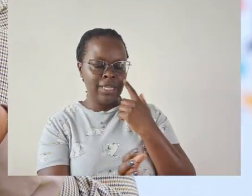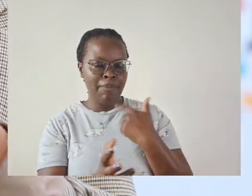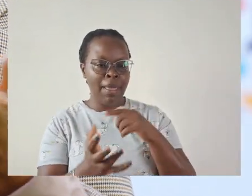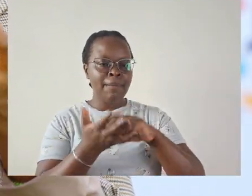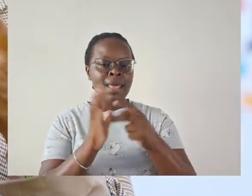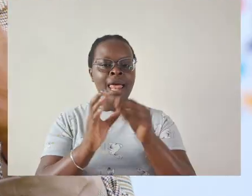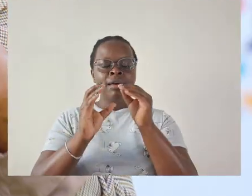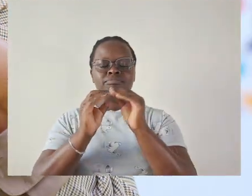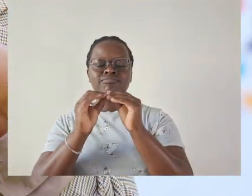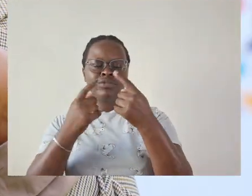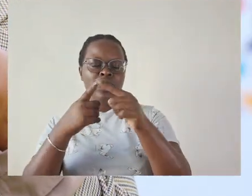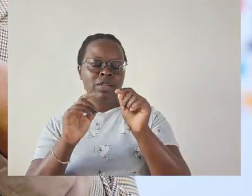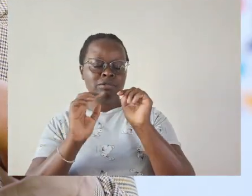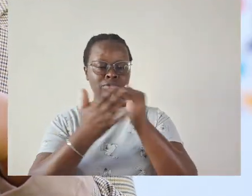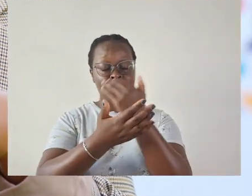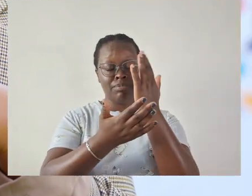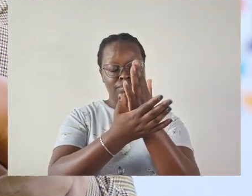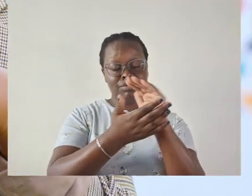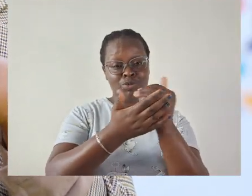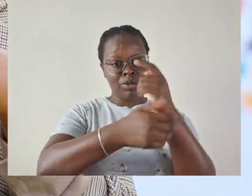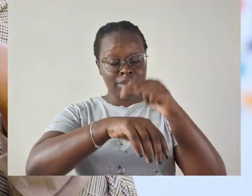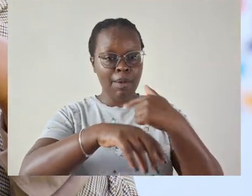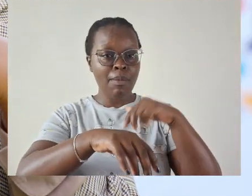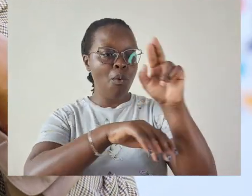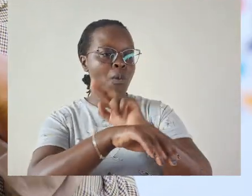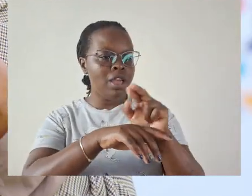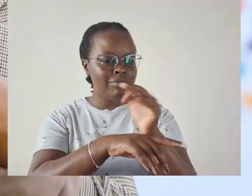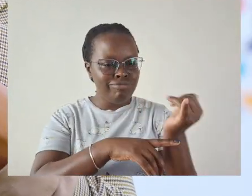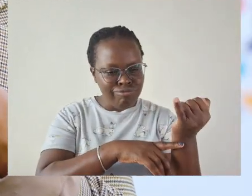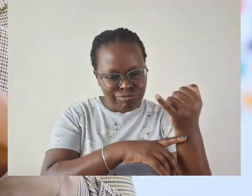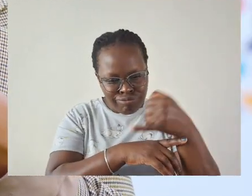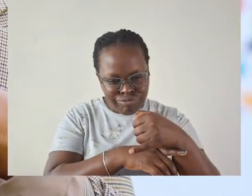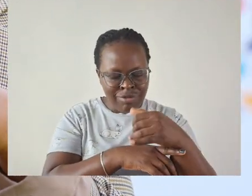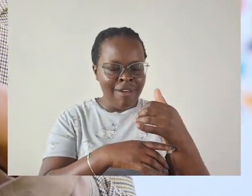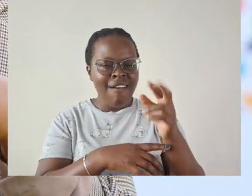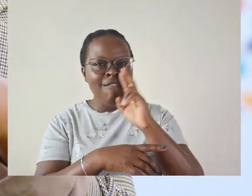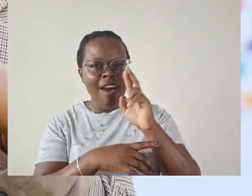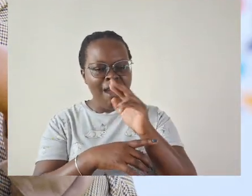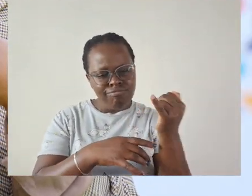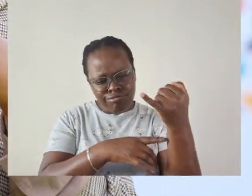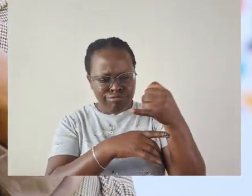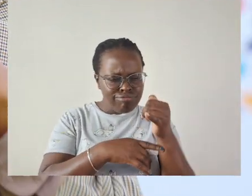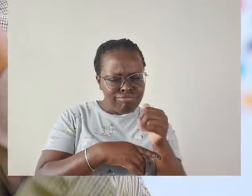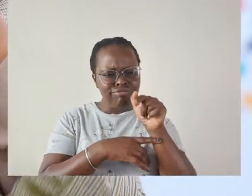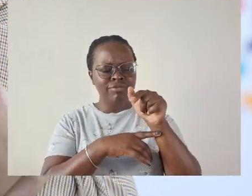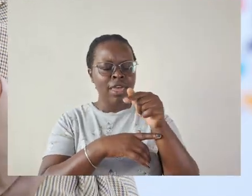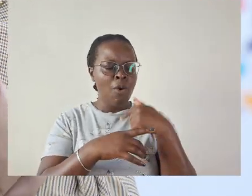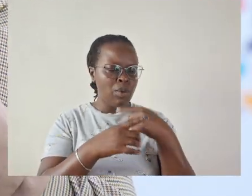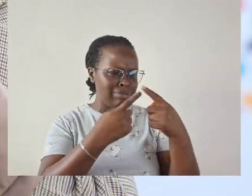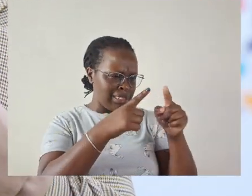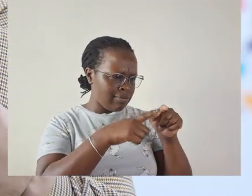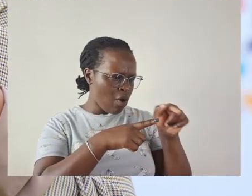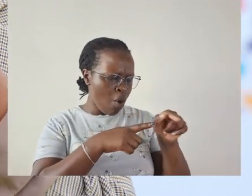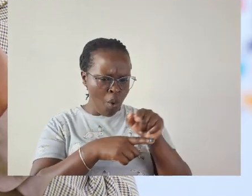into languages. We use animations, we use conversational, okay? We try as much as